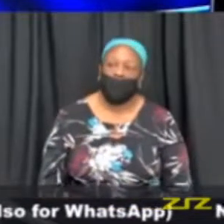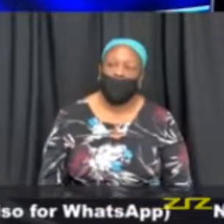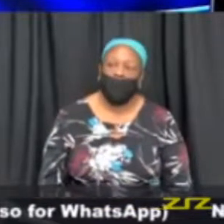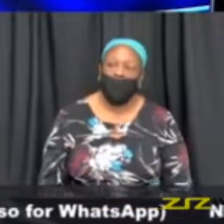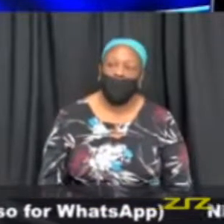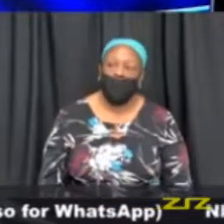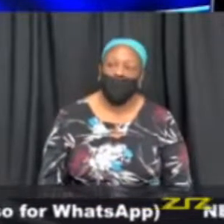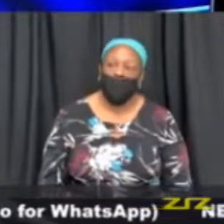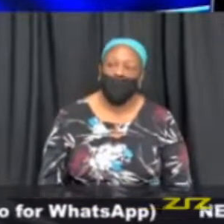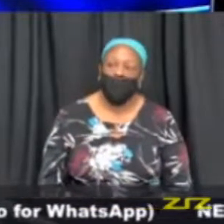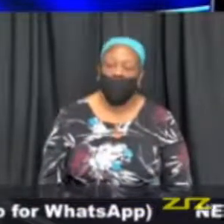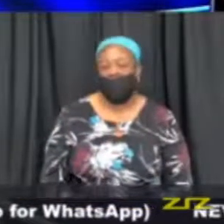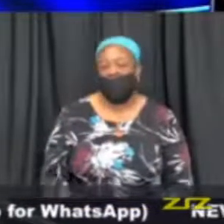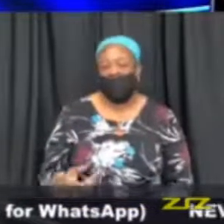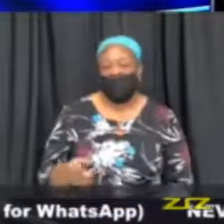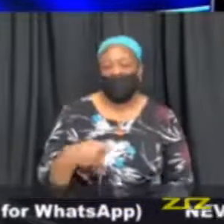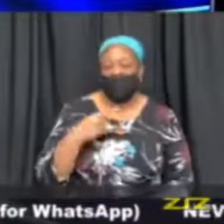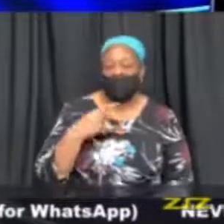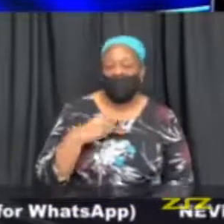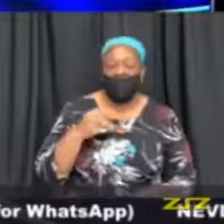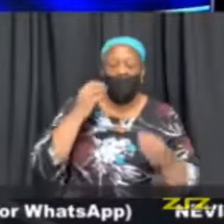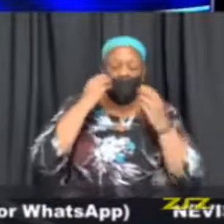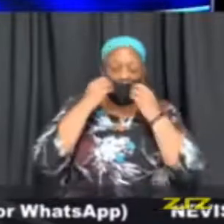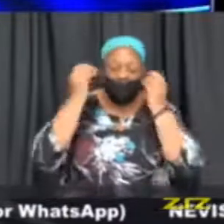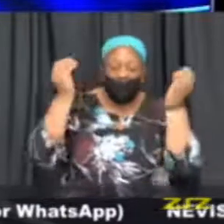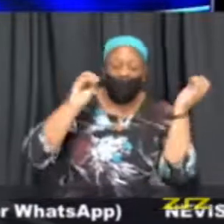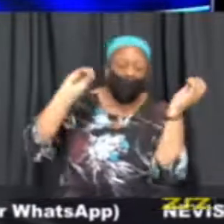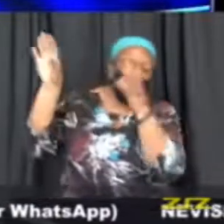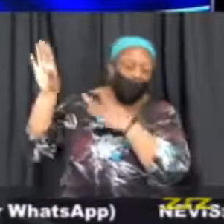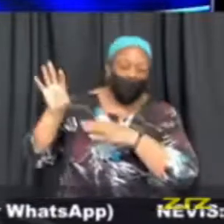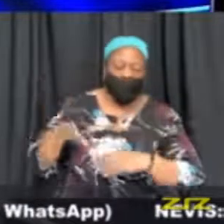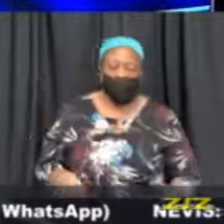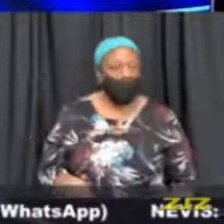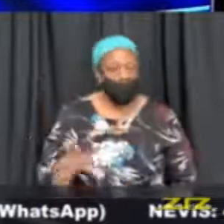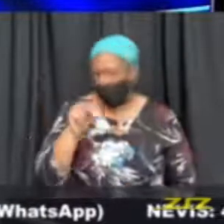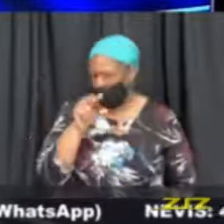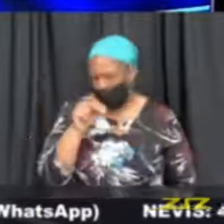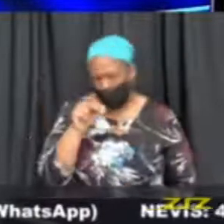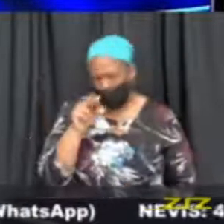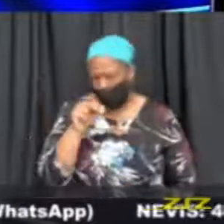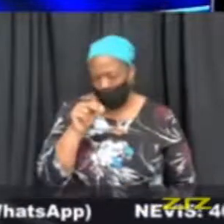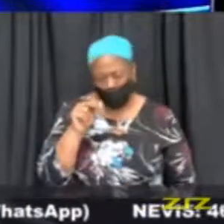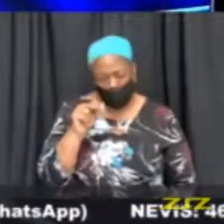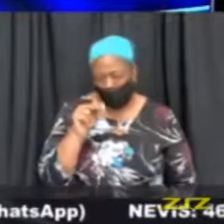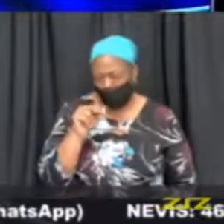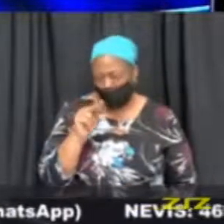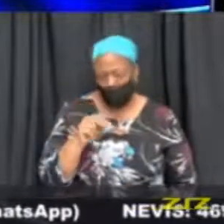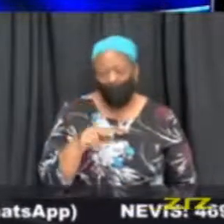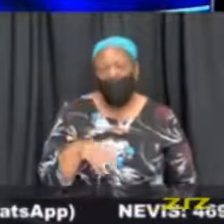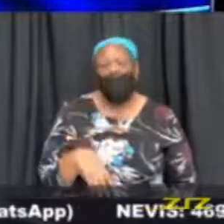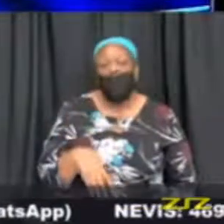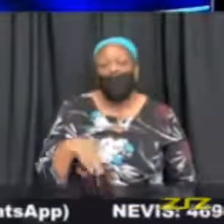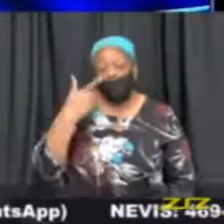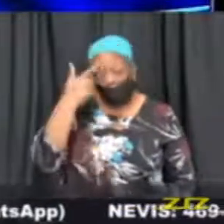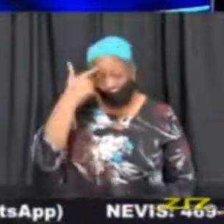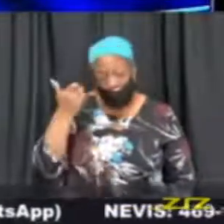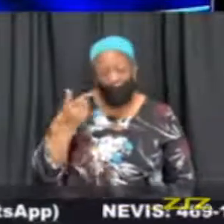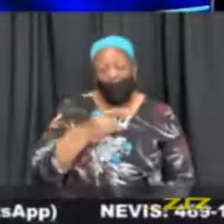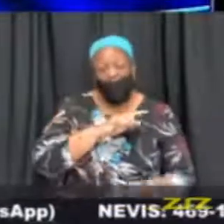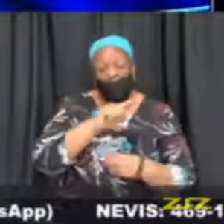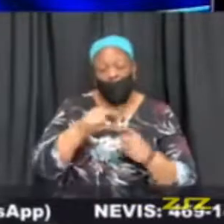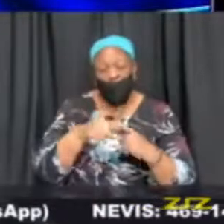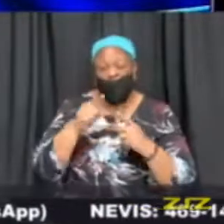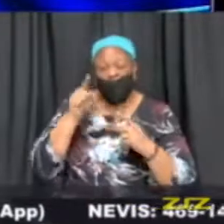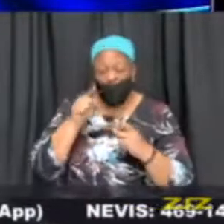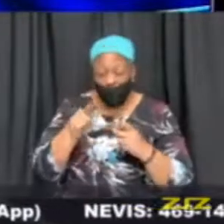tell you you can go wherever you want, take off your mask, etc. It is not like that, because the actions of everyone affects all of